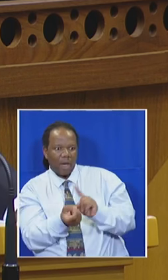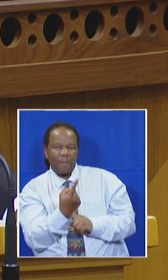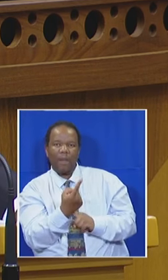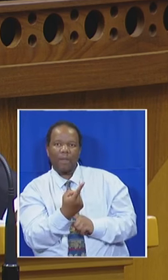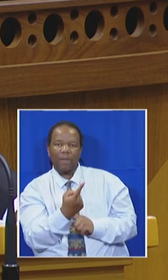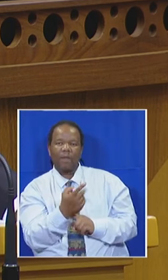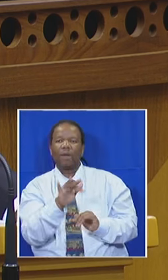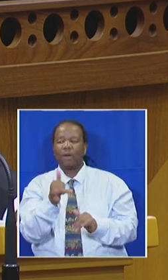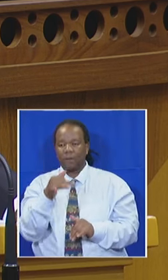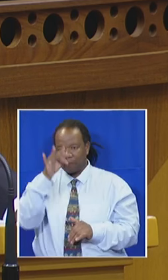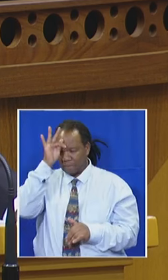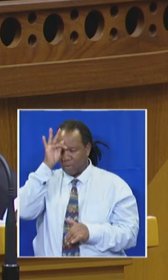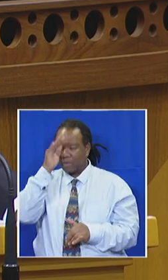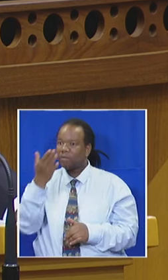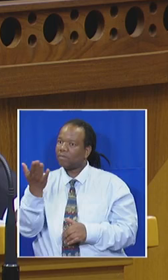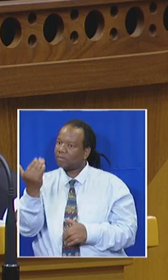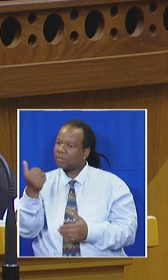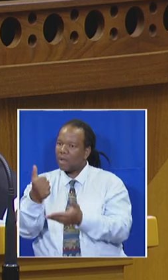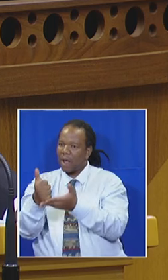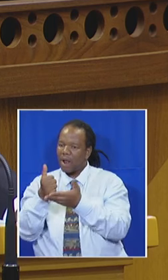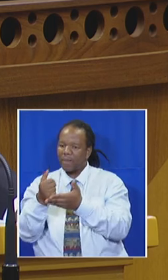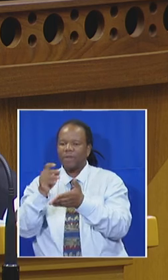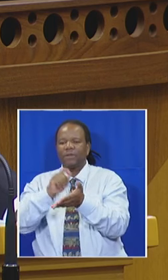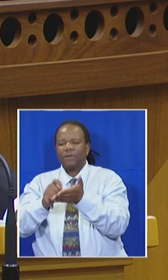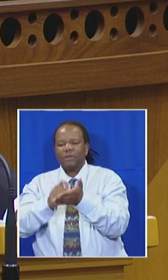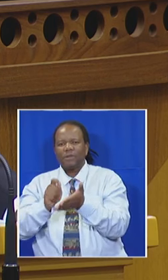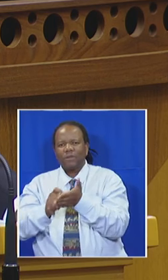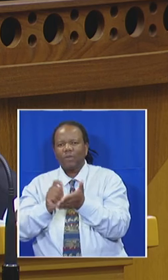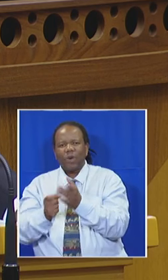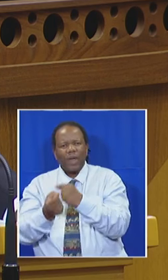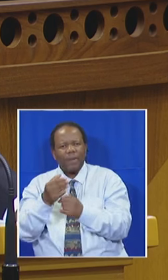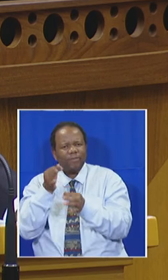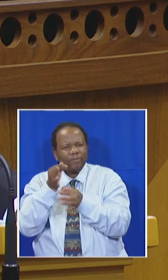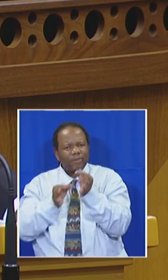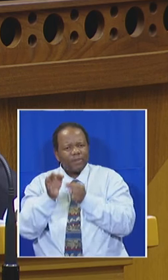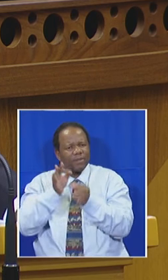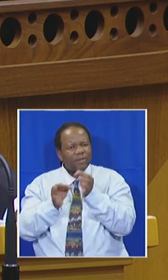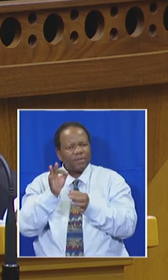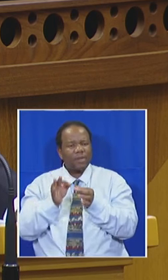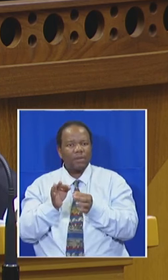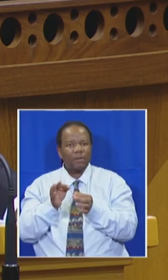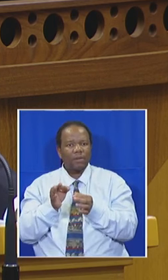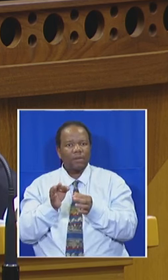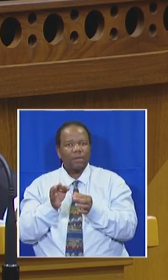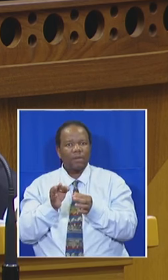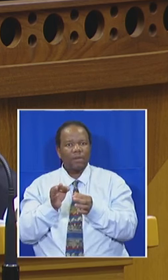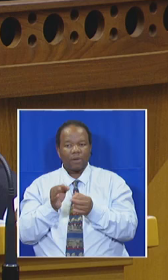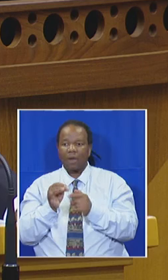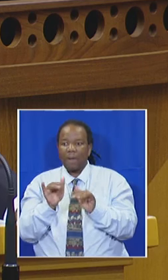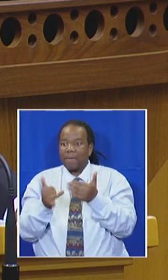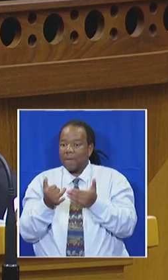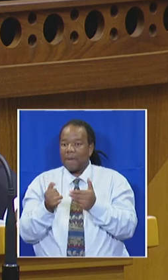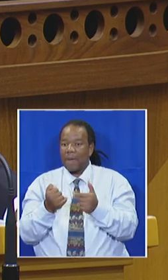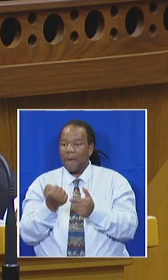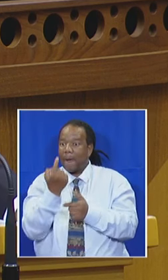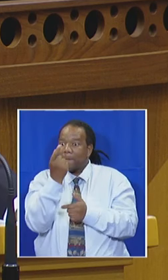police take a statement where he gives or she gives the details, and perhaps is the only person who can